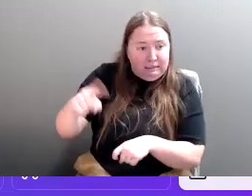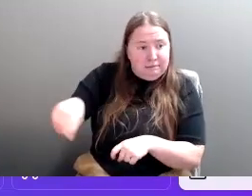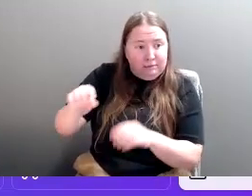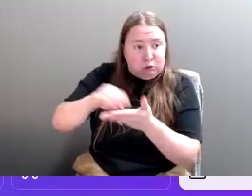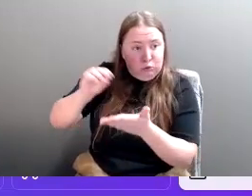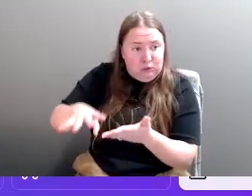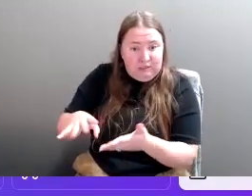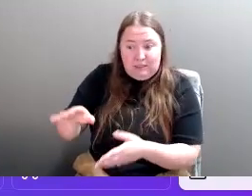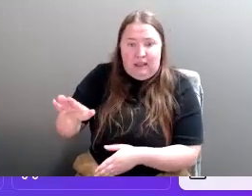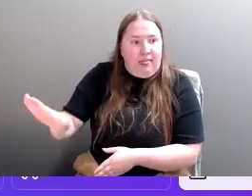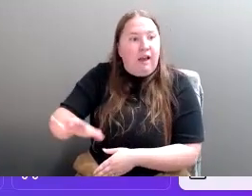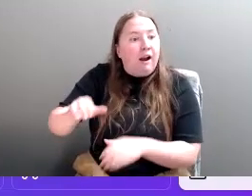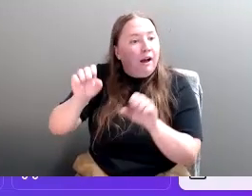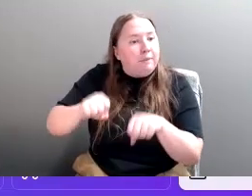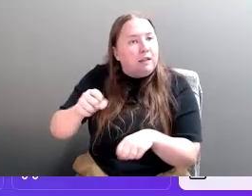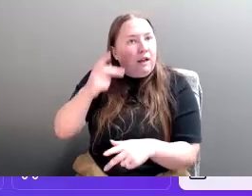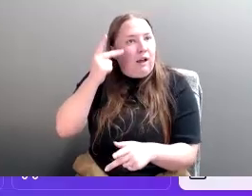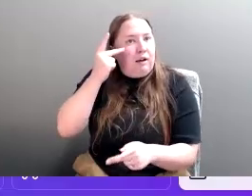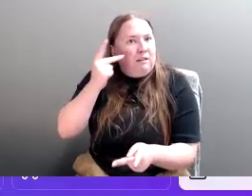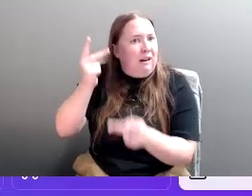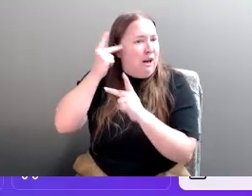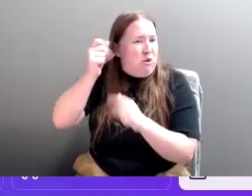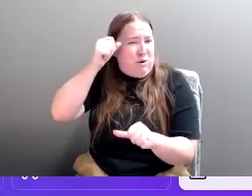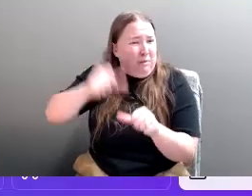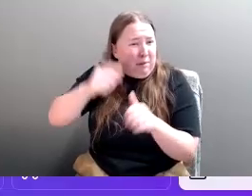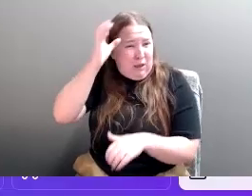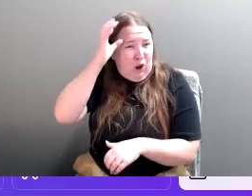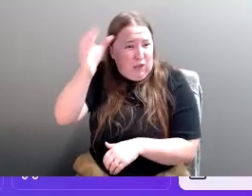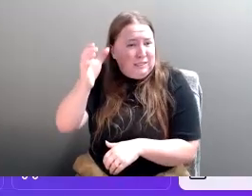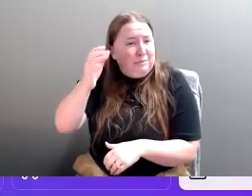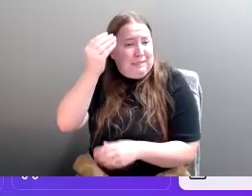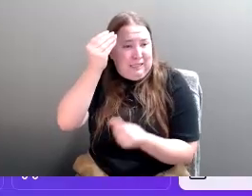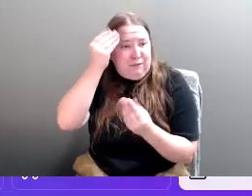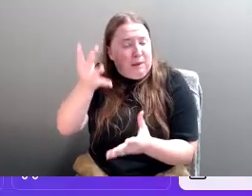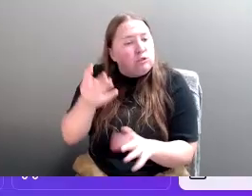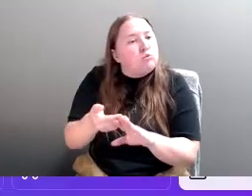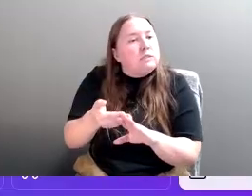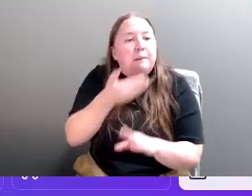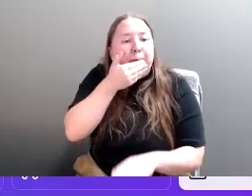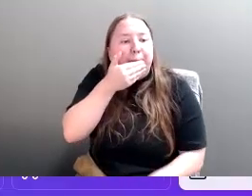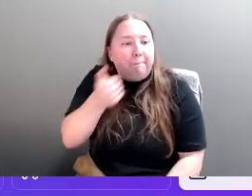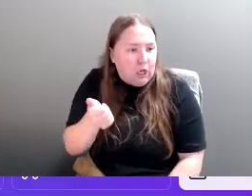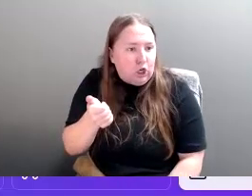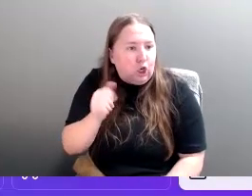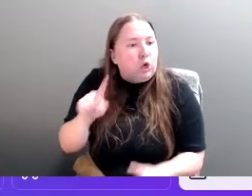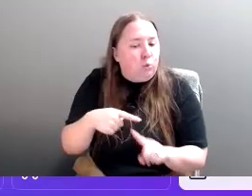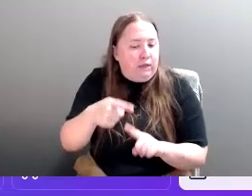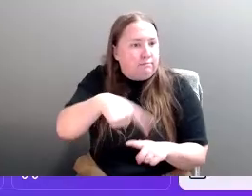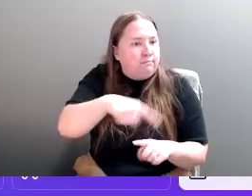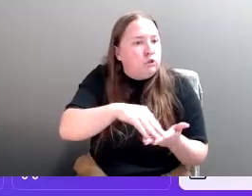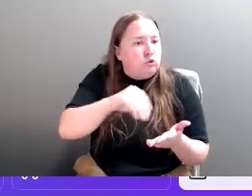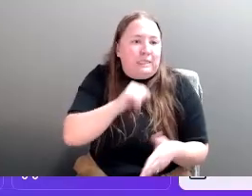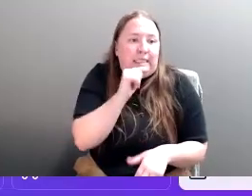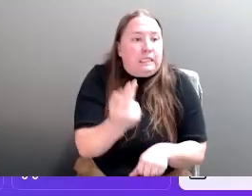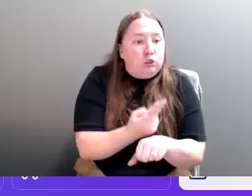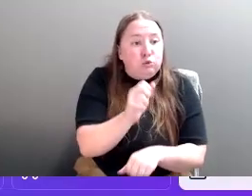the ability to recall those concepts and that information was better for those that didn't use it, right? So this